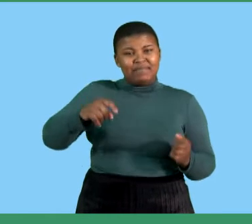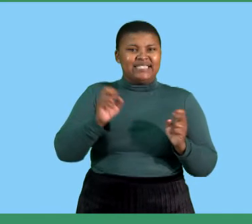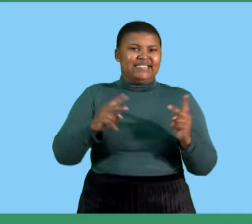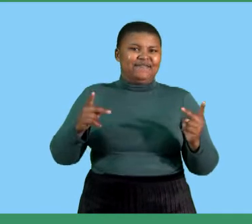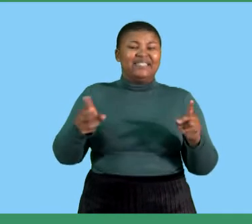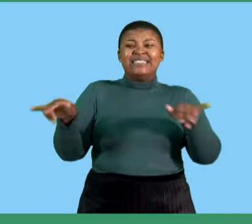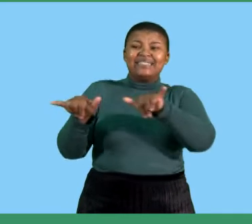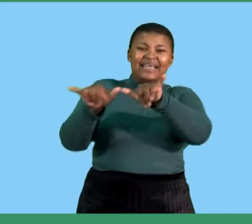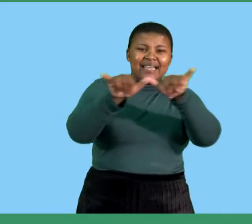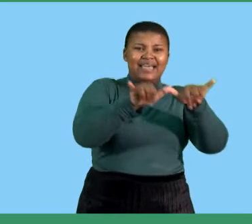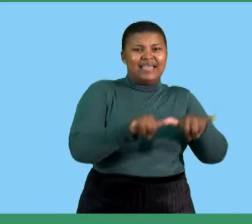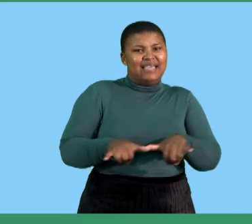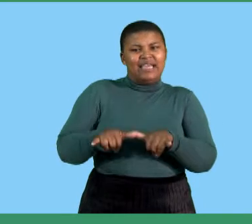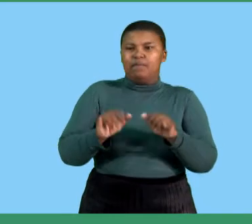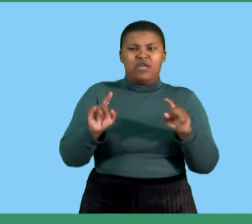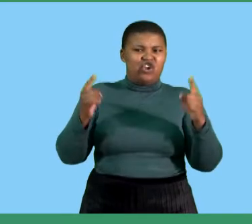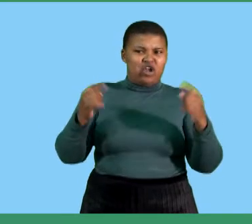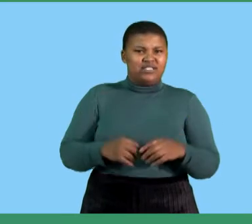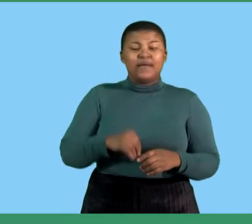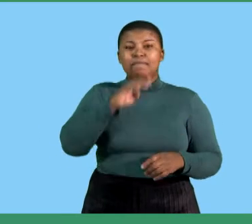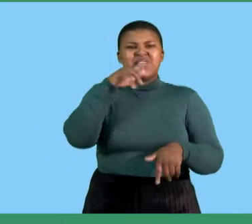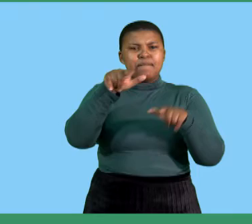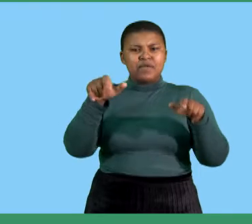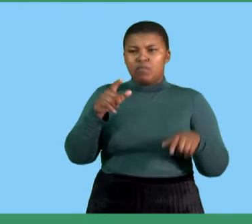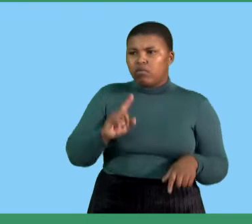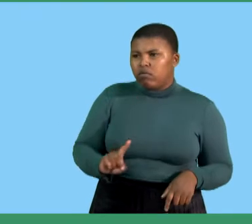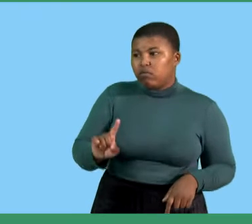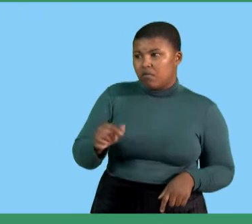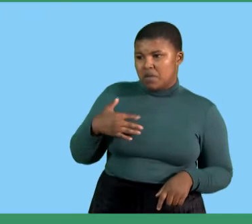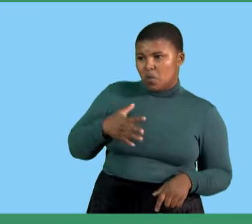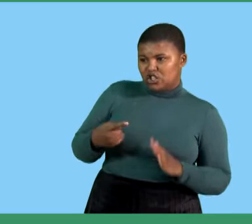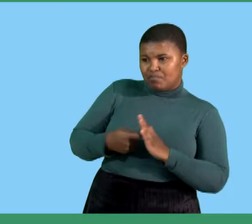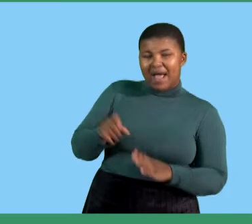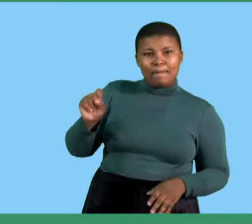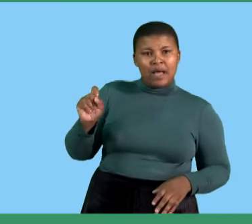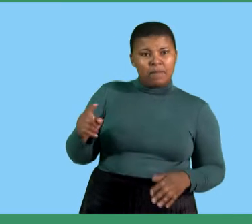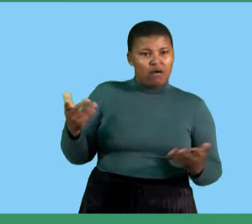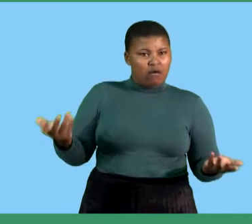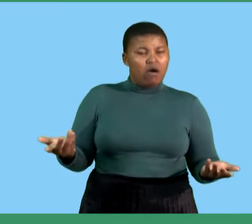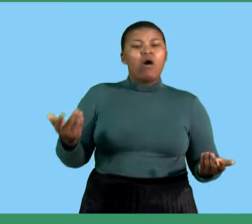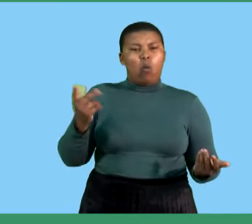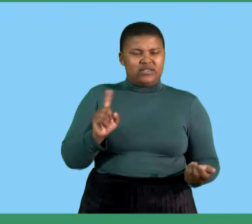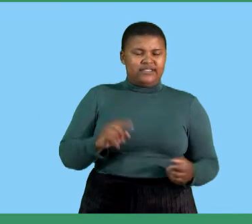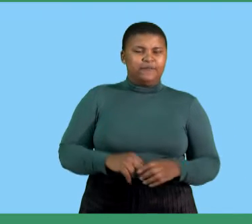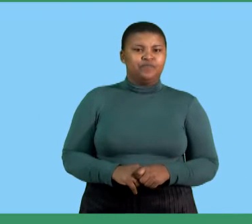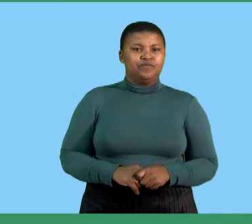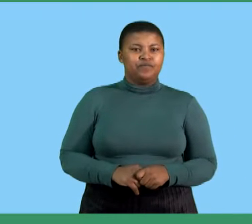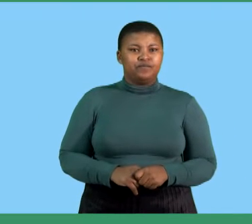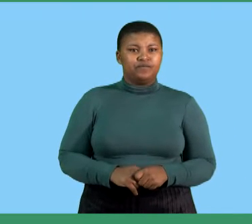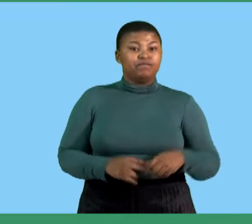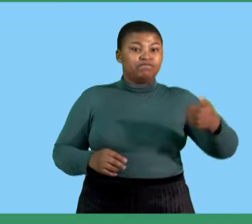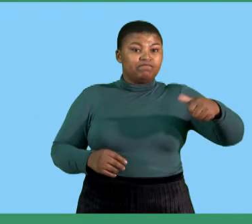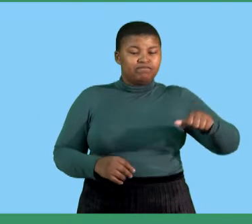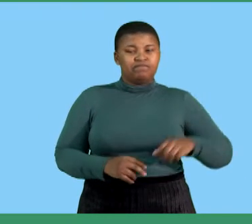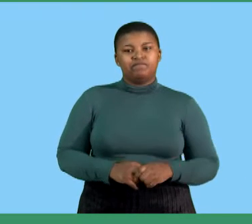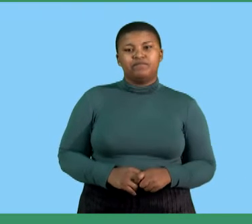competitors' products, obviously. So what would make people to come and buy your product instead of buying the competitors' products? Now, another thing